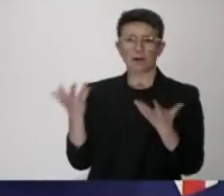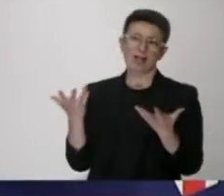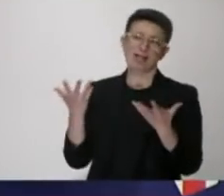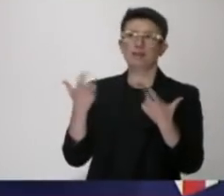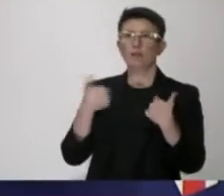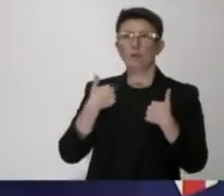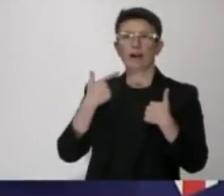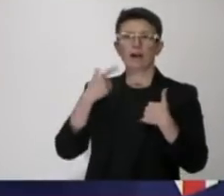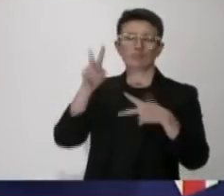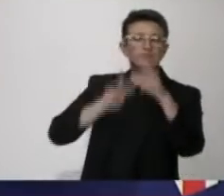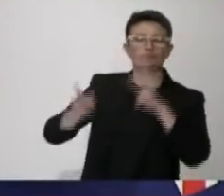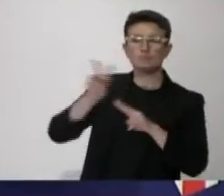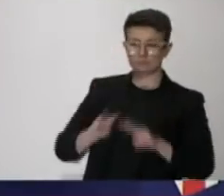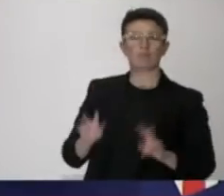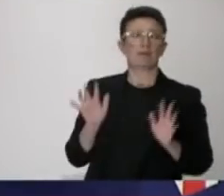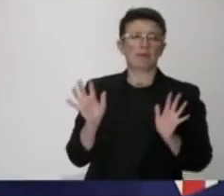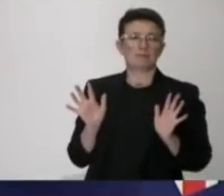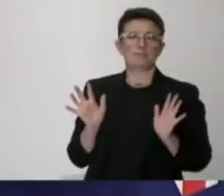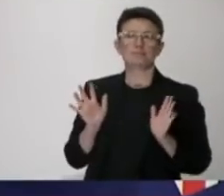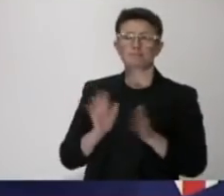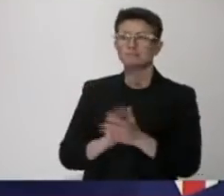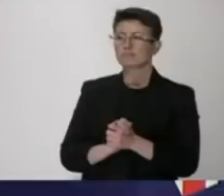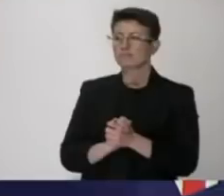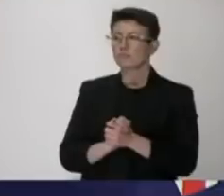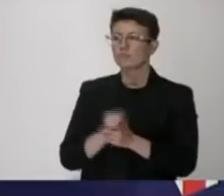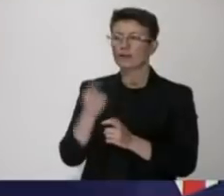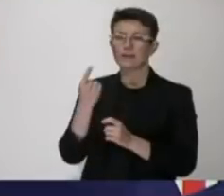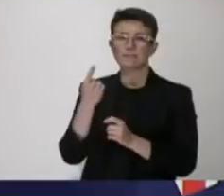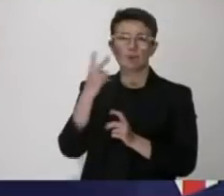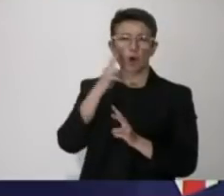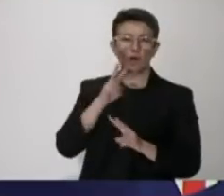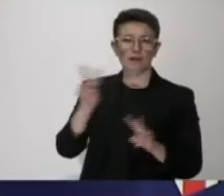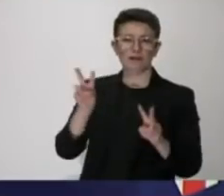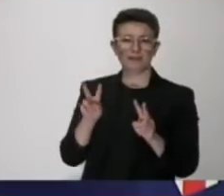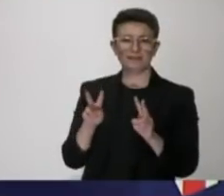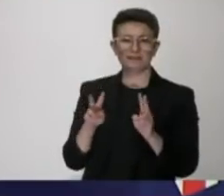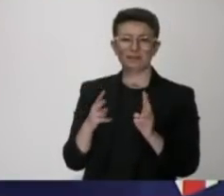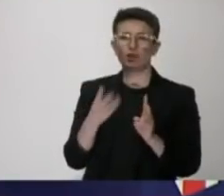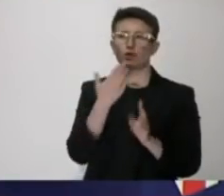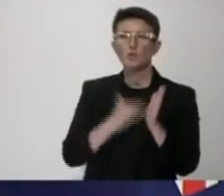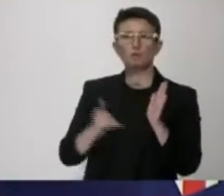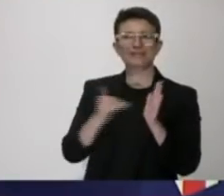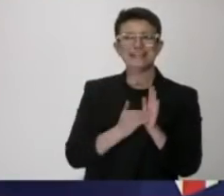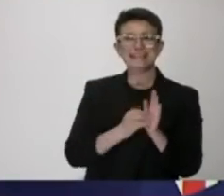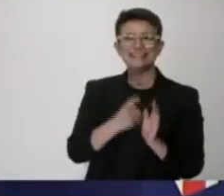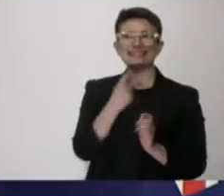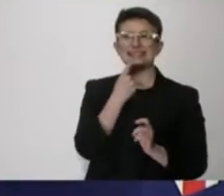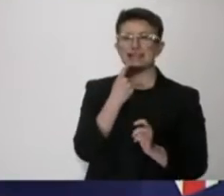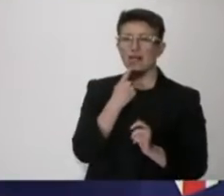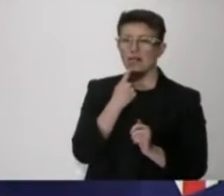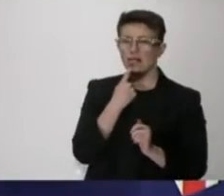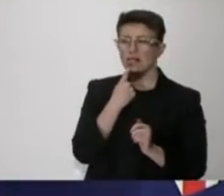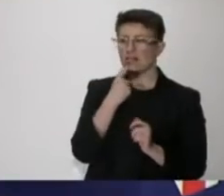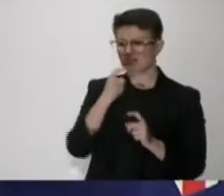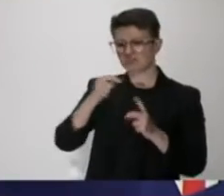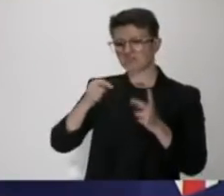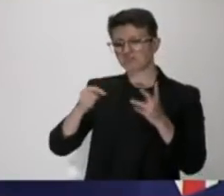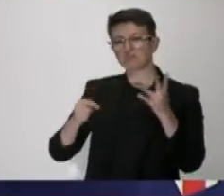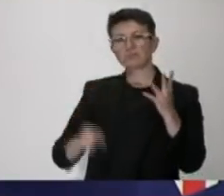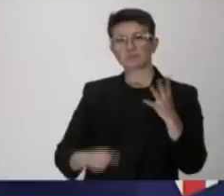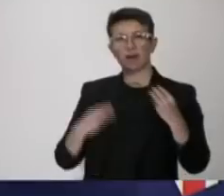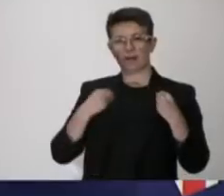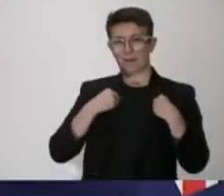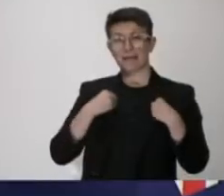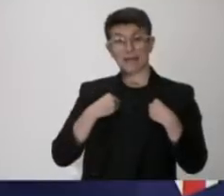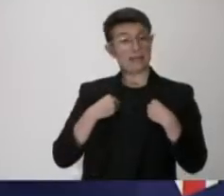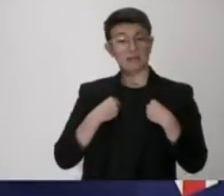continue to look closely at the situation with Rio. Same with New Zealand Steel. Officials have been in contact with them and we